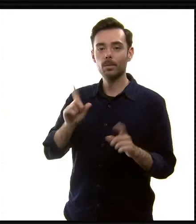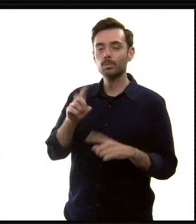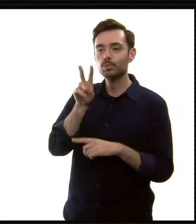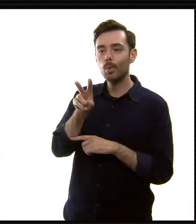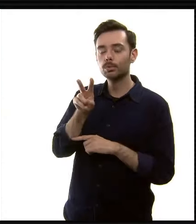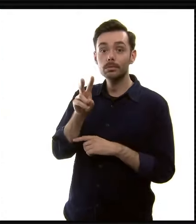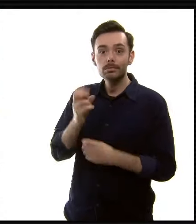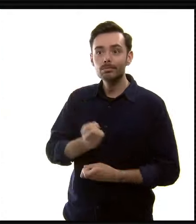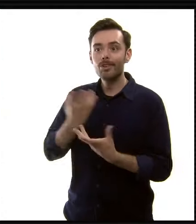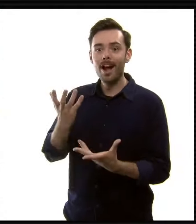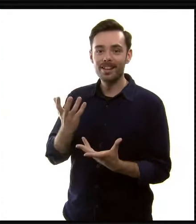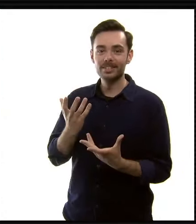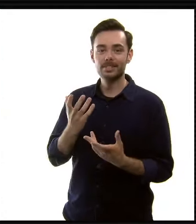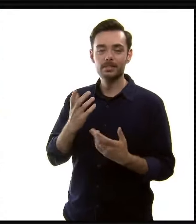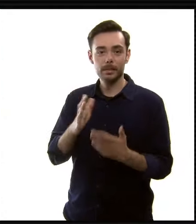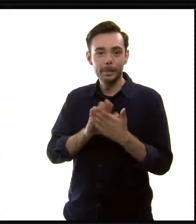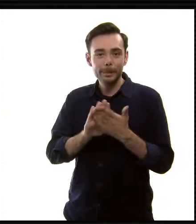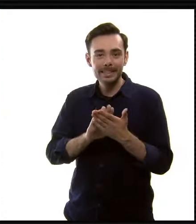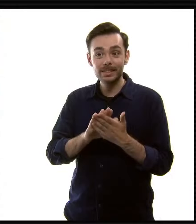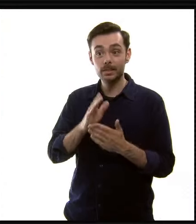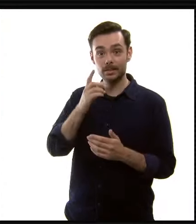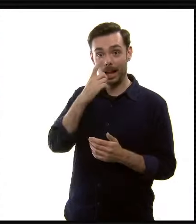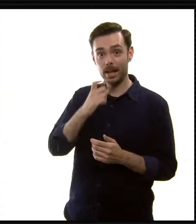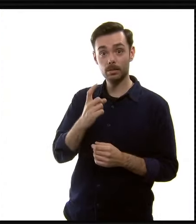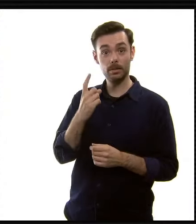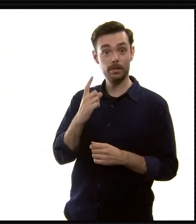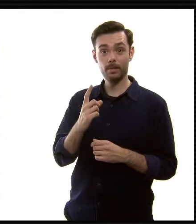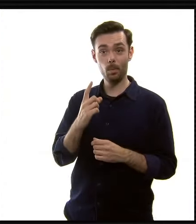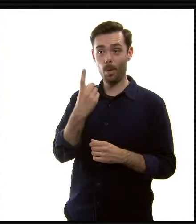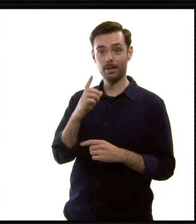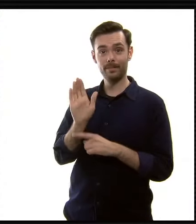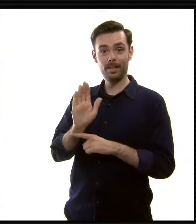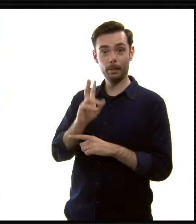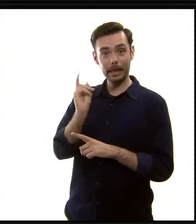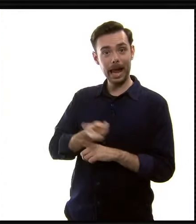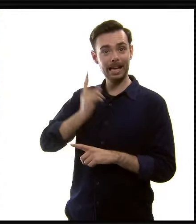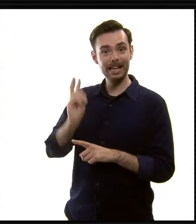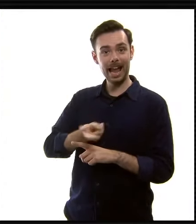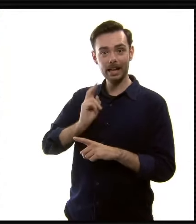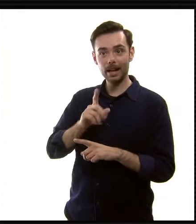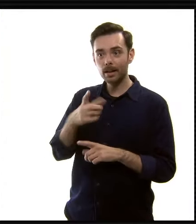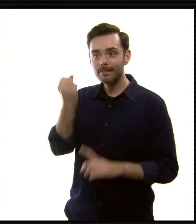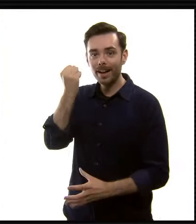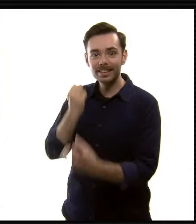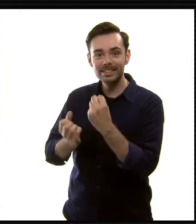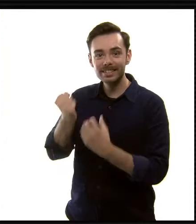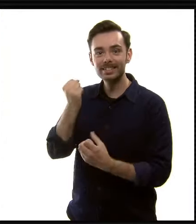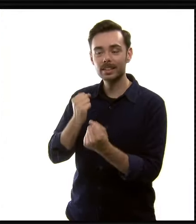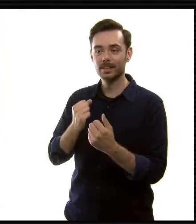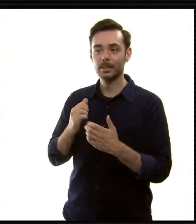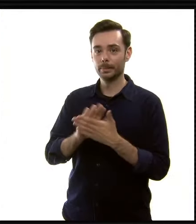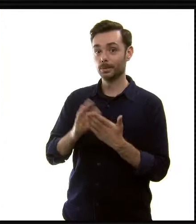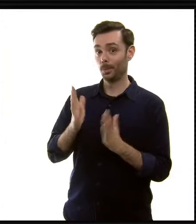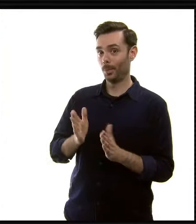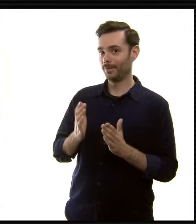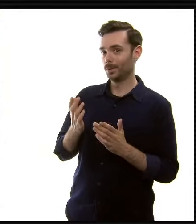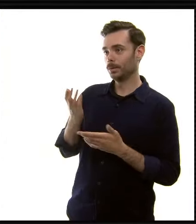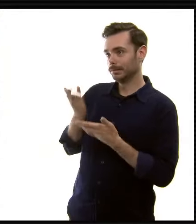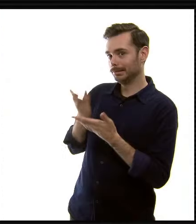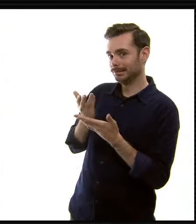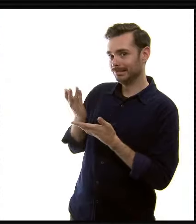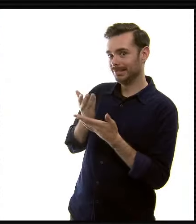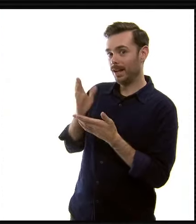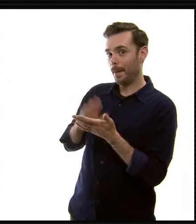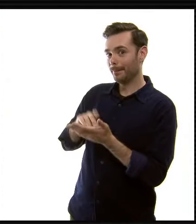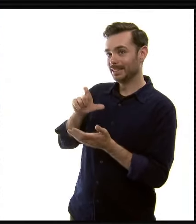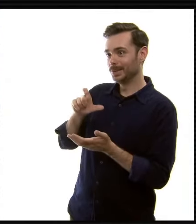and watch the films over and over again, and also work with Marvel and the graphic design team to decide on which references to put in. Of course, yeah, much like no spoilers, I don't want to